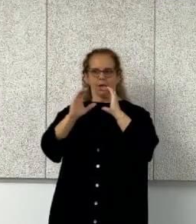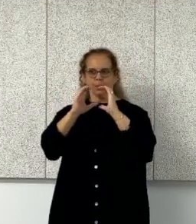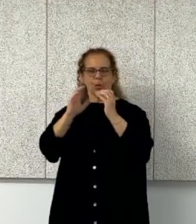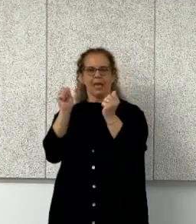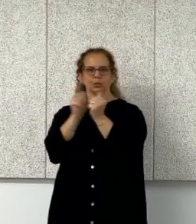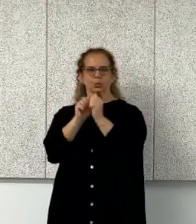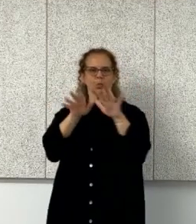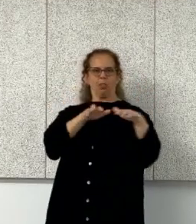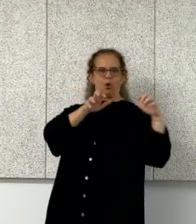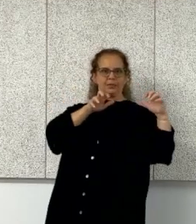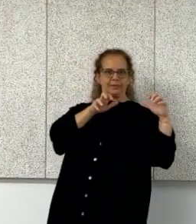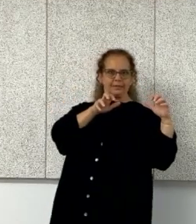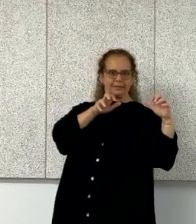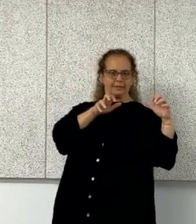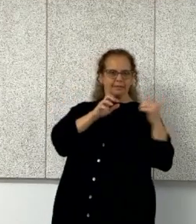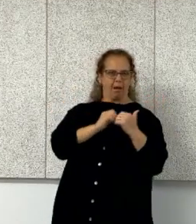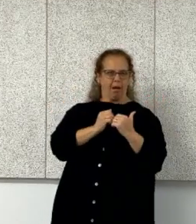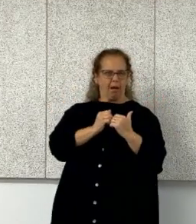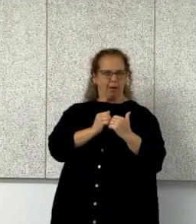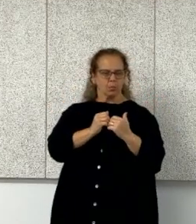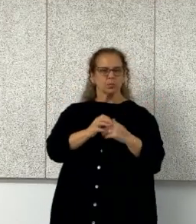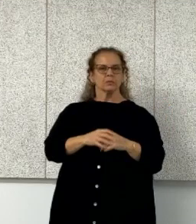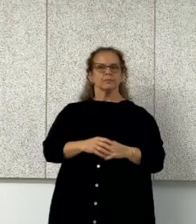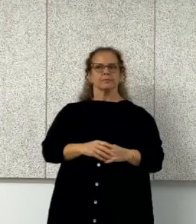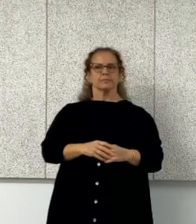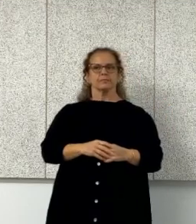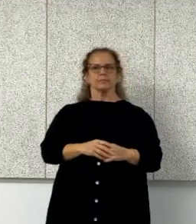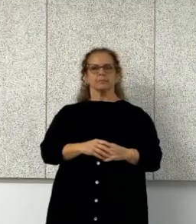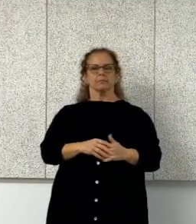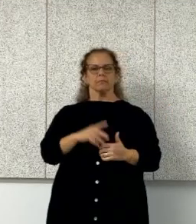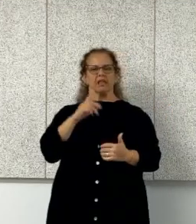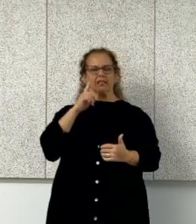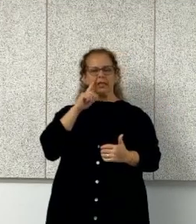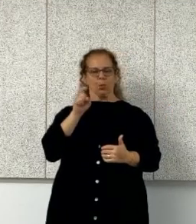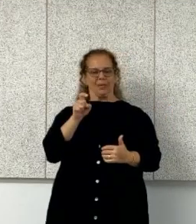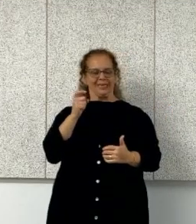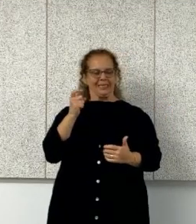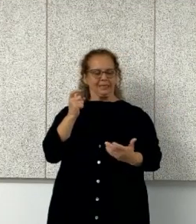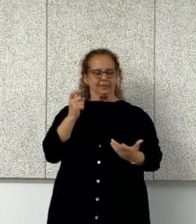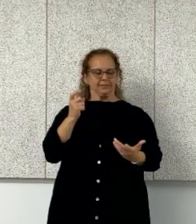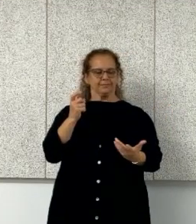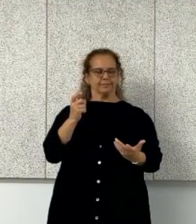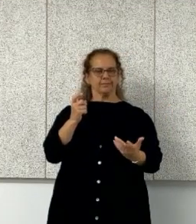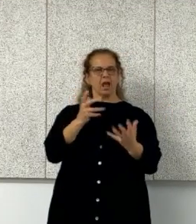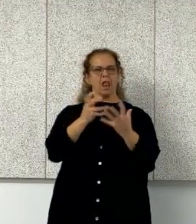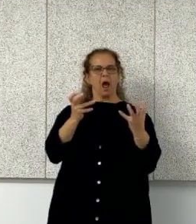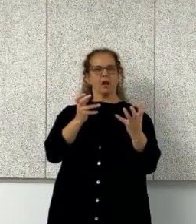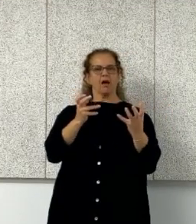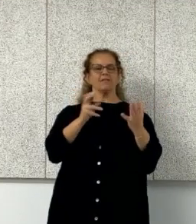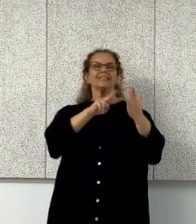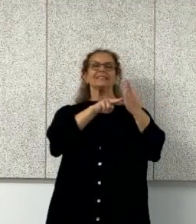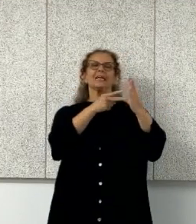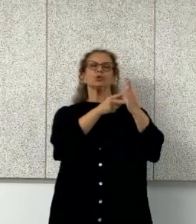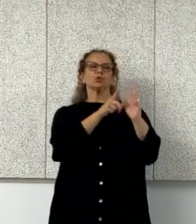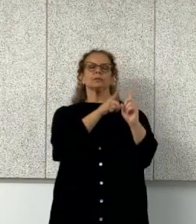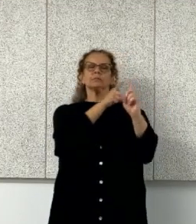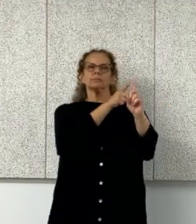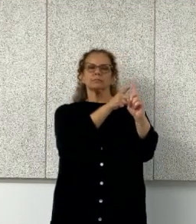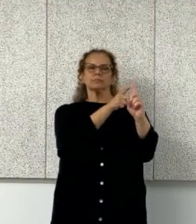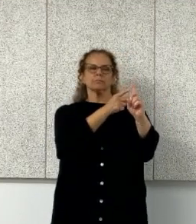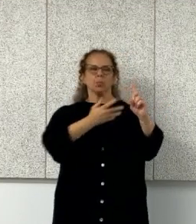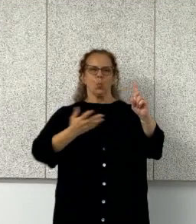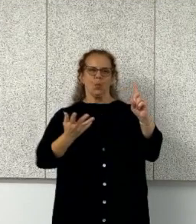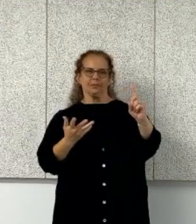patrons. And, you know, there just needs to be a lot of intentionality. There needs to be intention in who